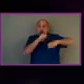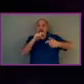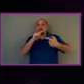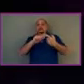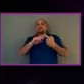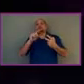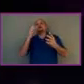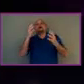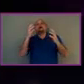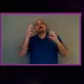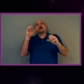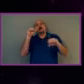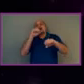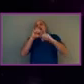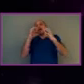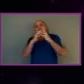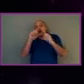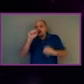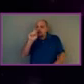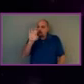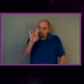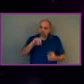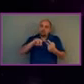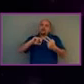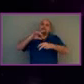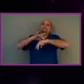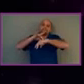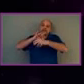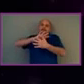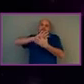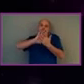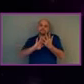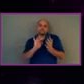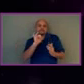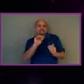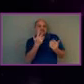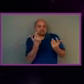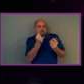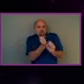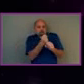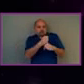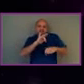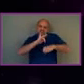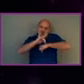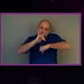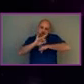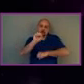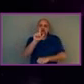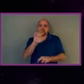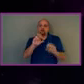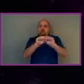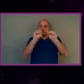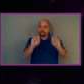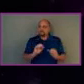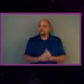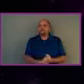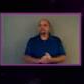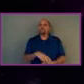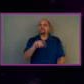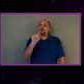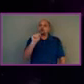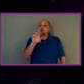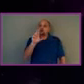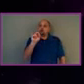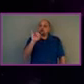that material and started forming the early planet solar system. And the Trojans